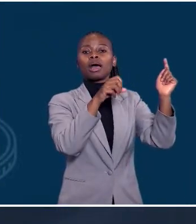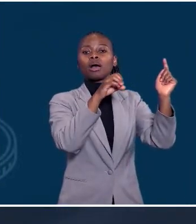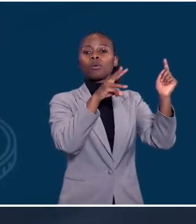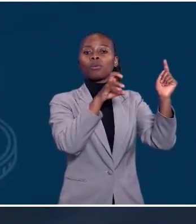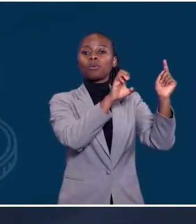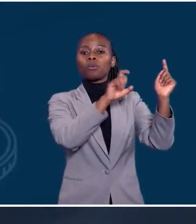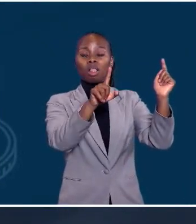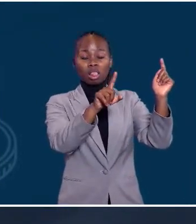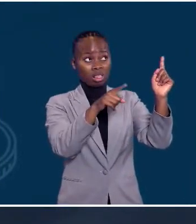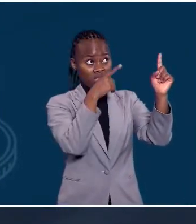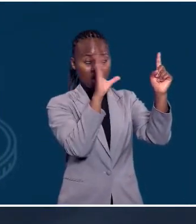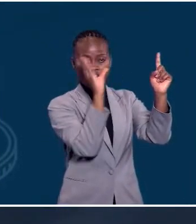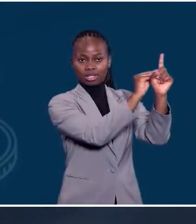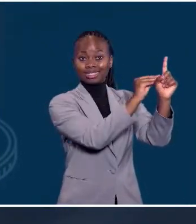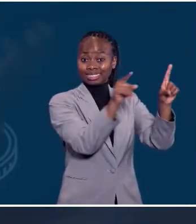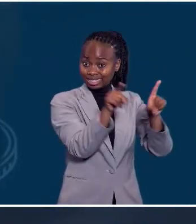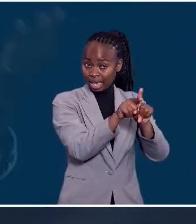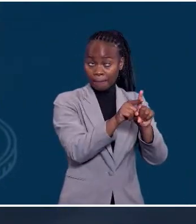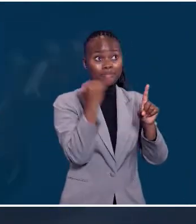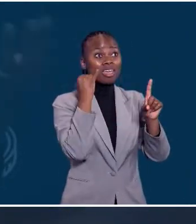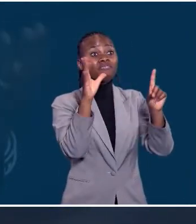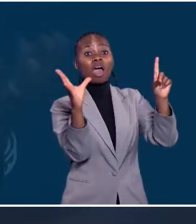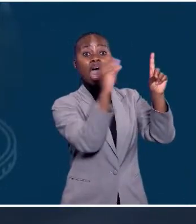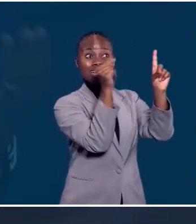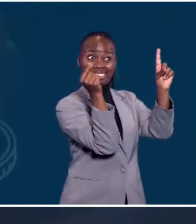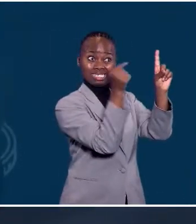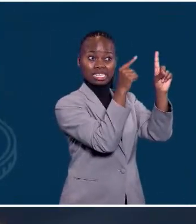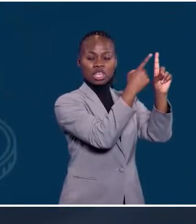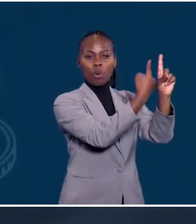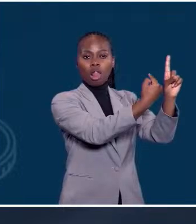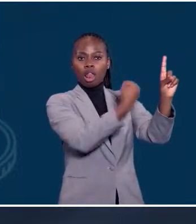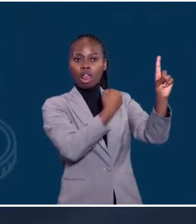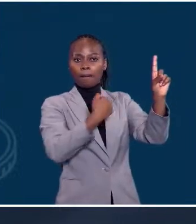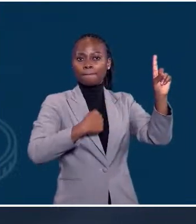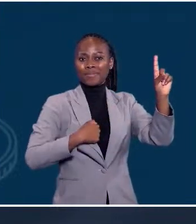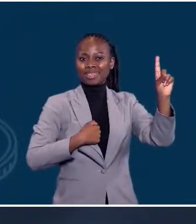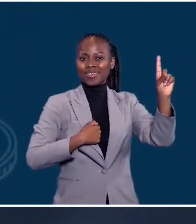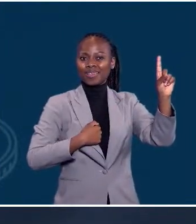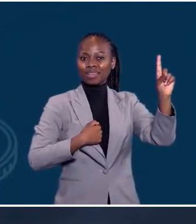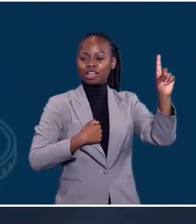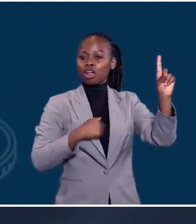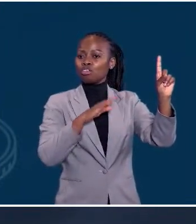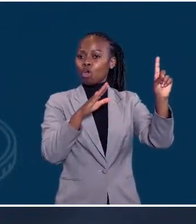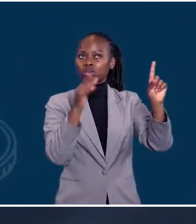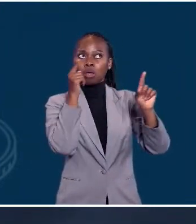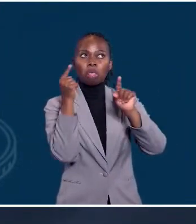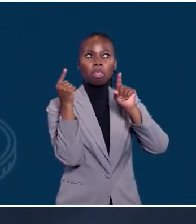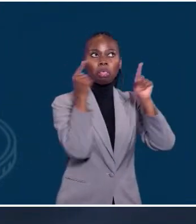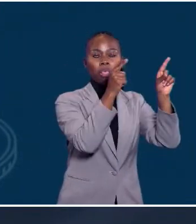the South African economy. It's such a nice space to be in. It's not like the